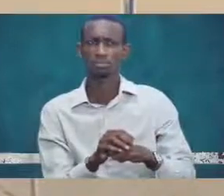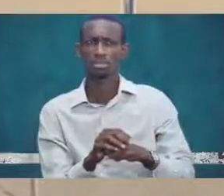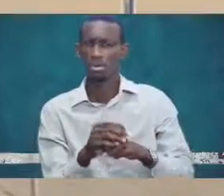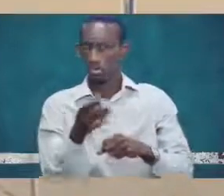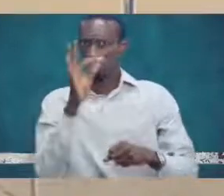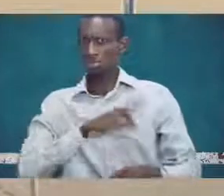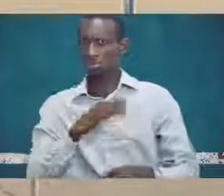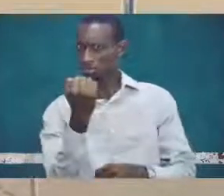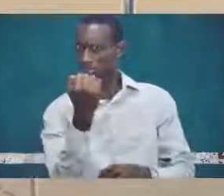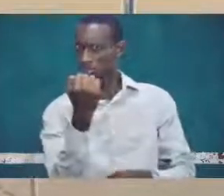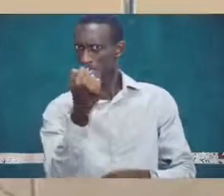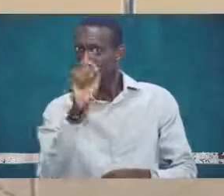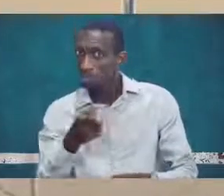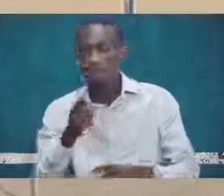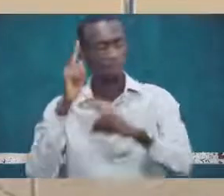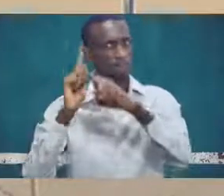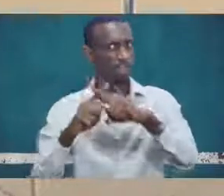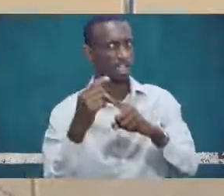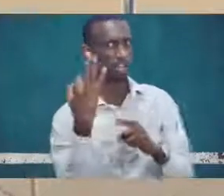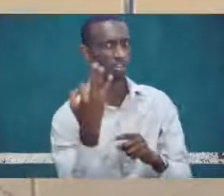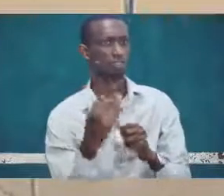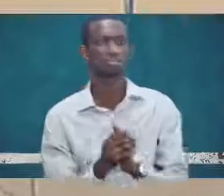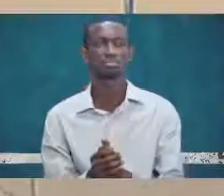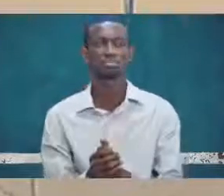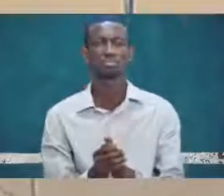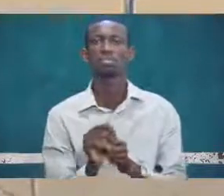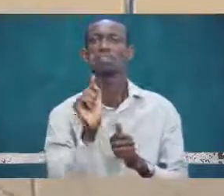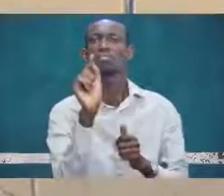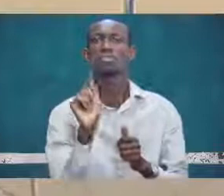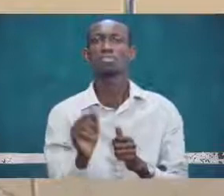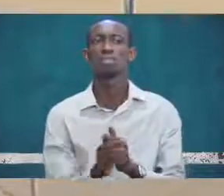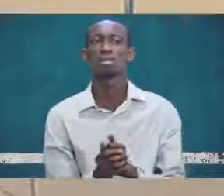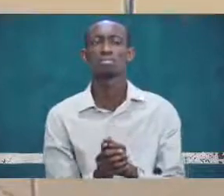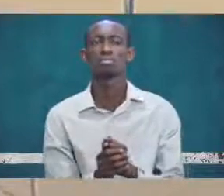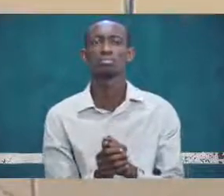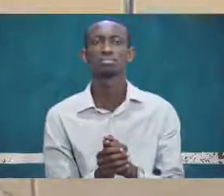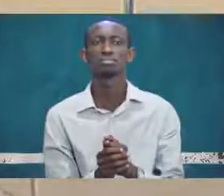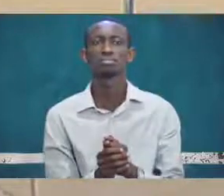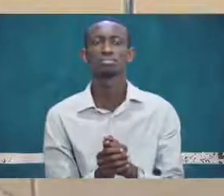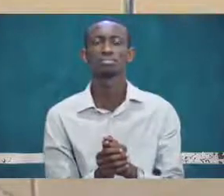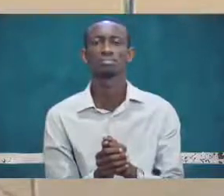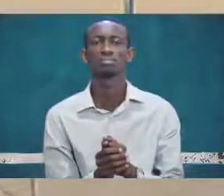number of hours you get. Then you will earn 15,100 francs.